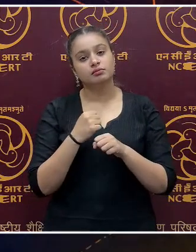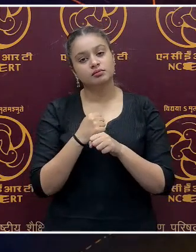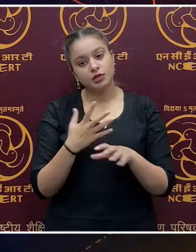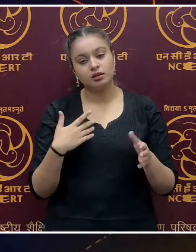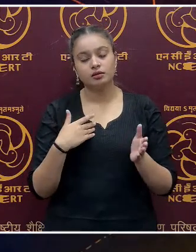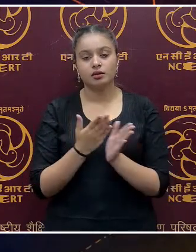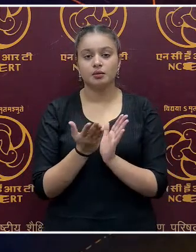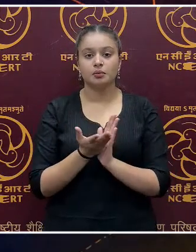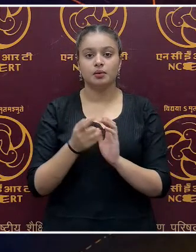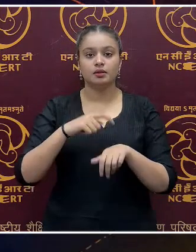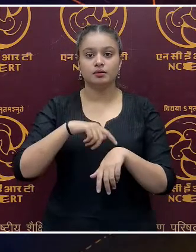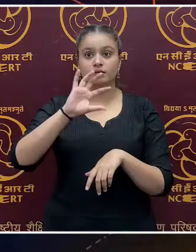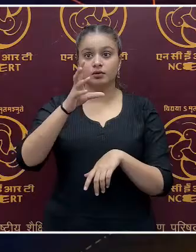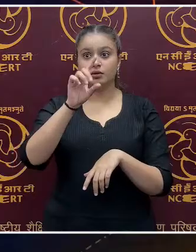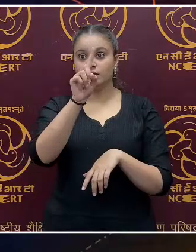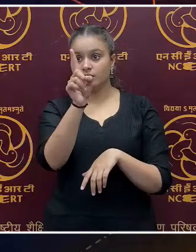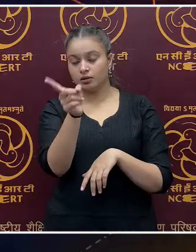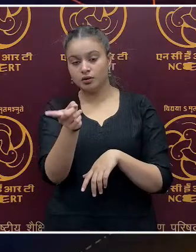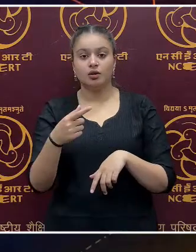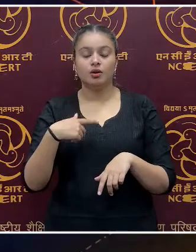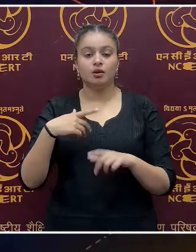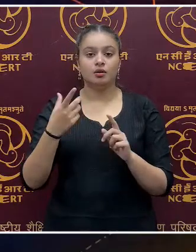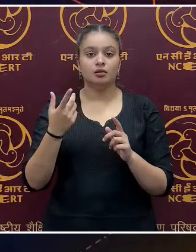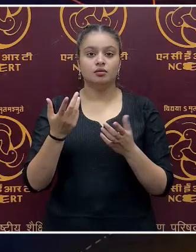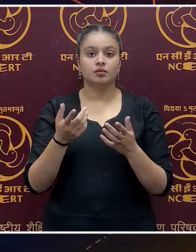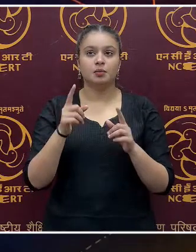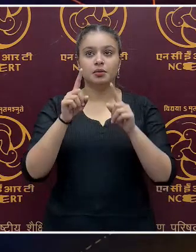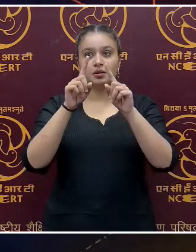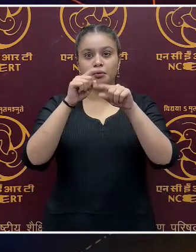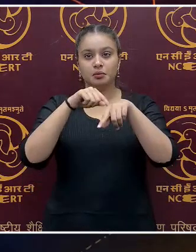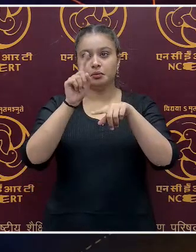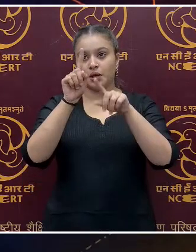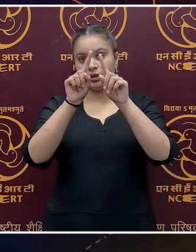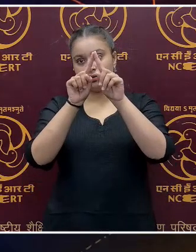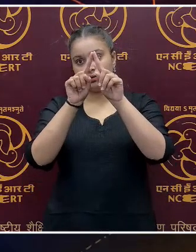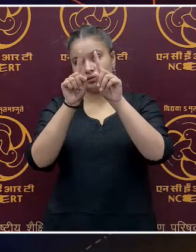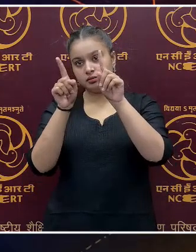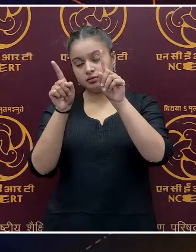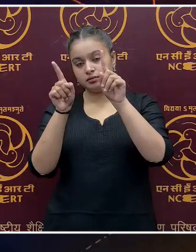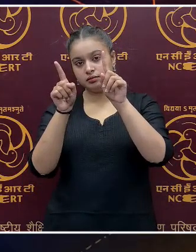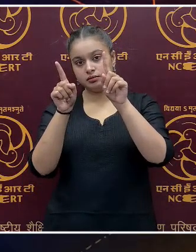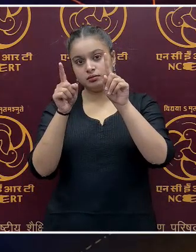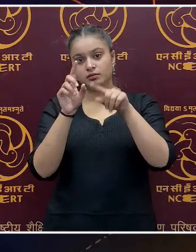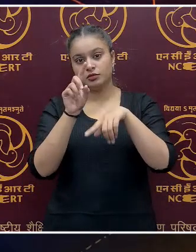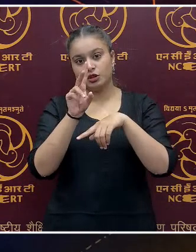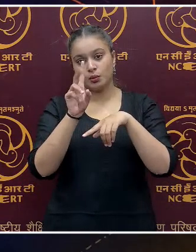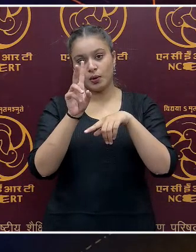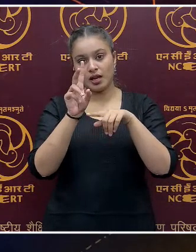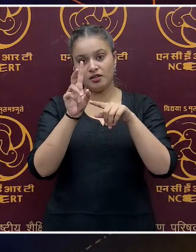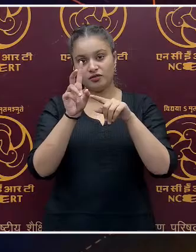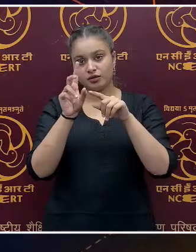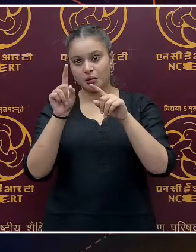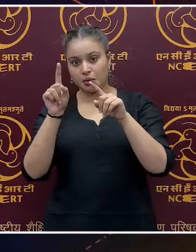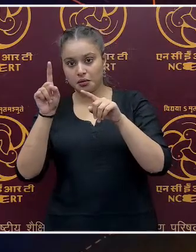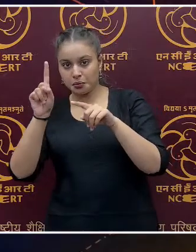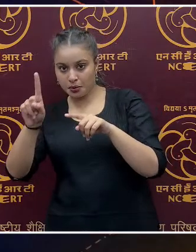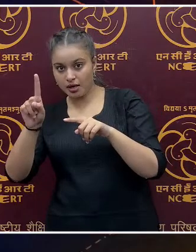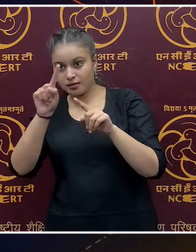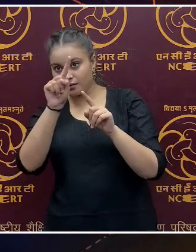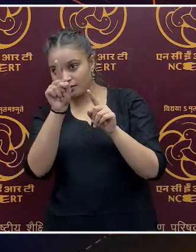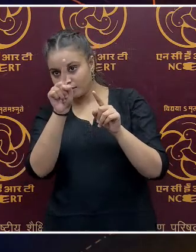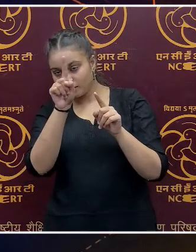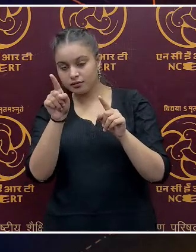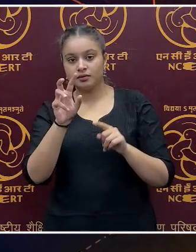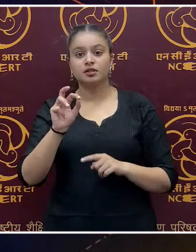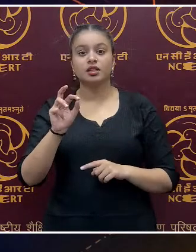clock in between like 1 hour indication between 12 and 1, that is as a fixed